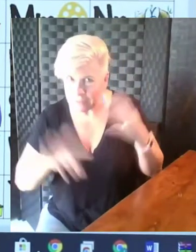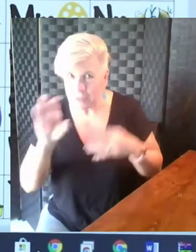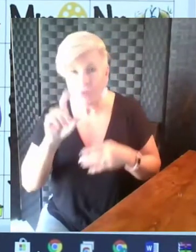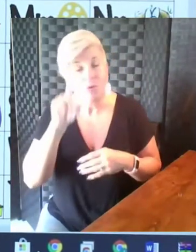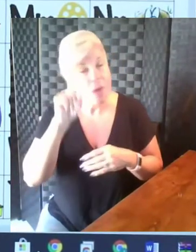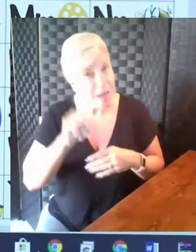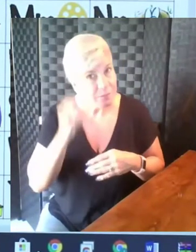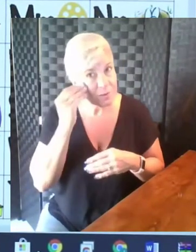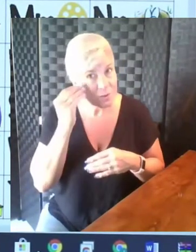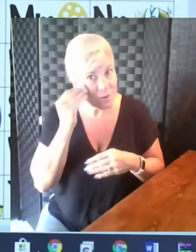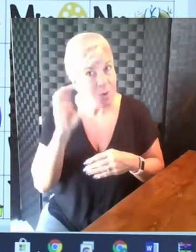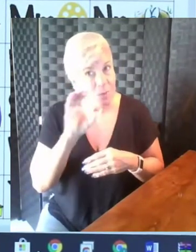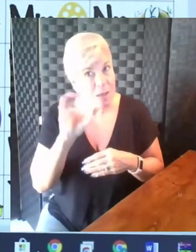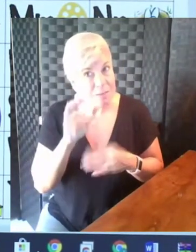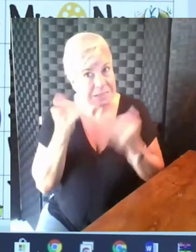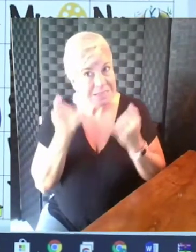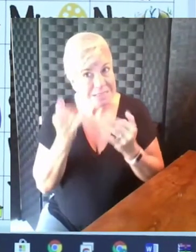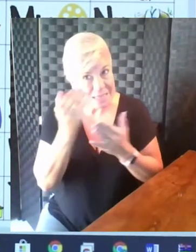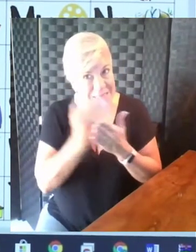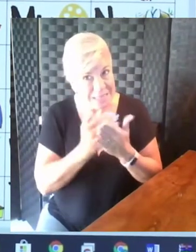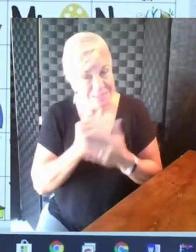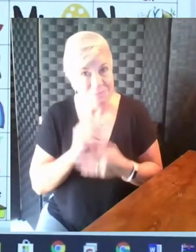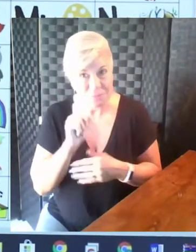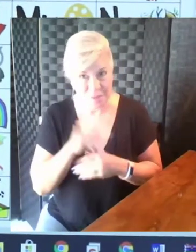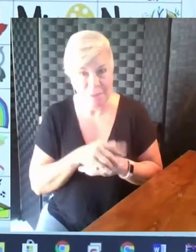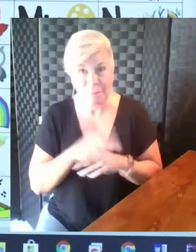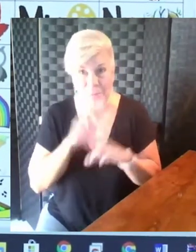consonant is for today's lesson, okay? Are you ready?